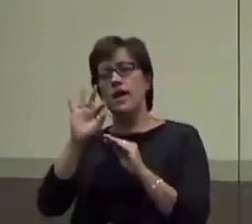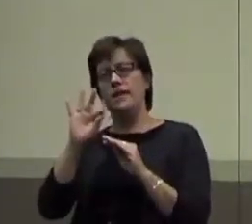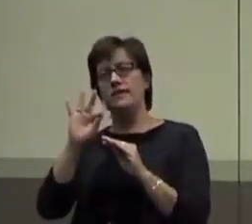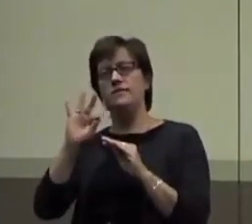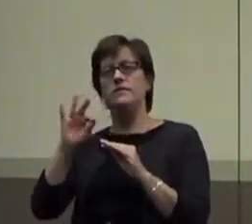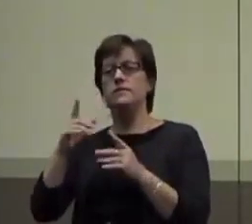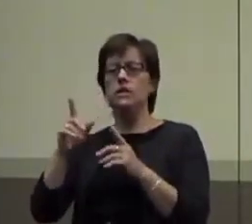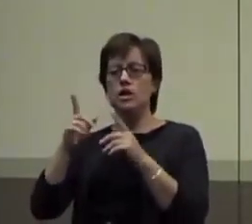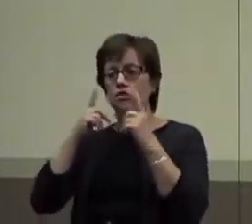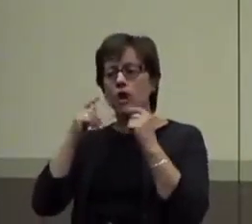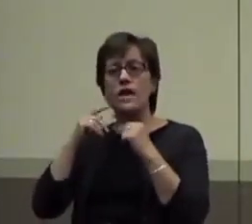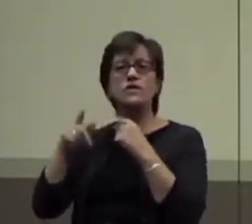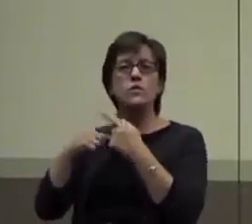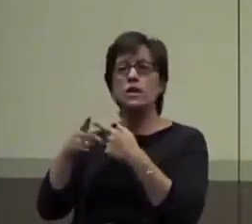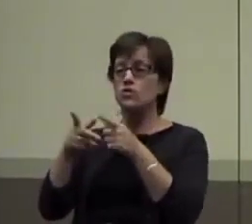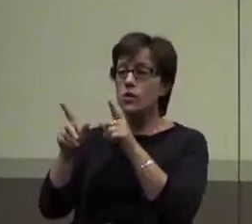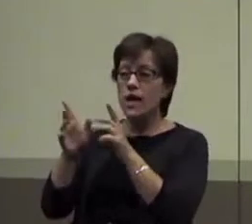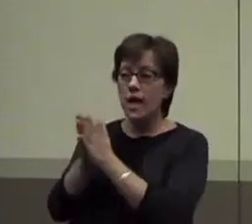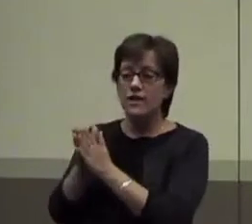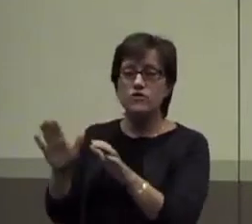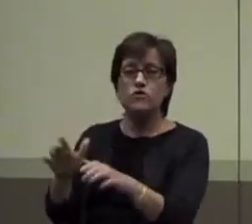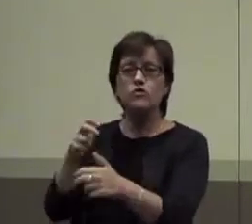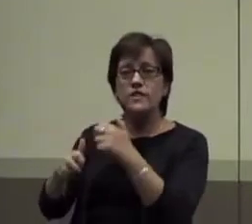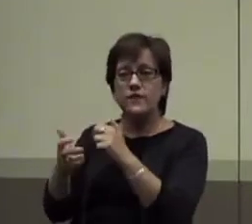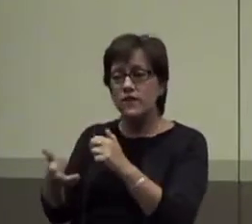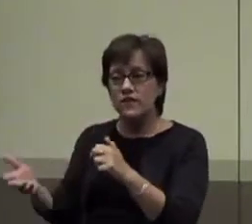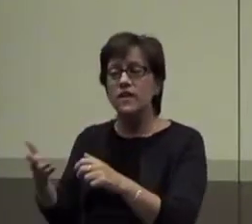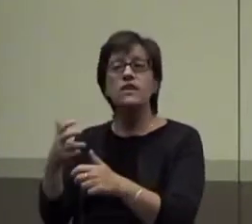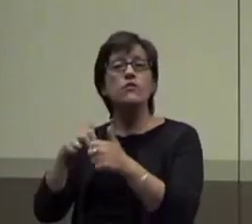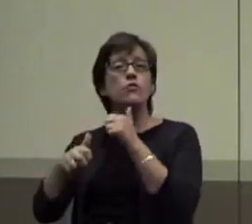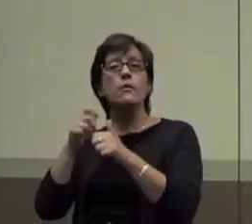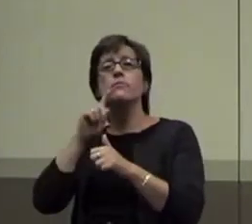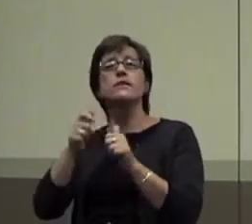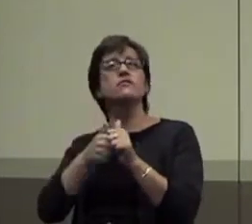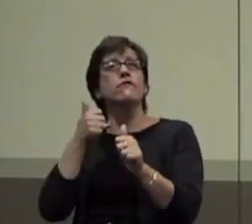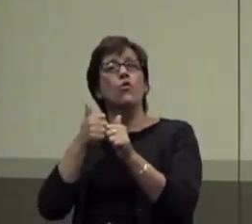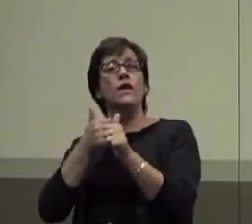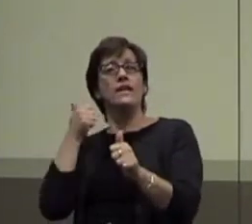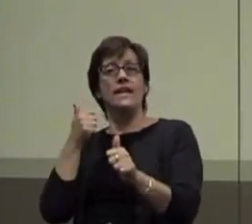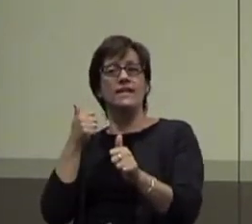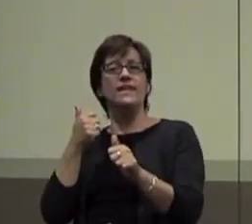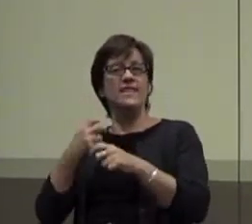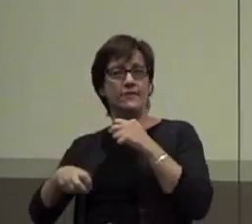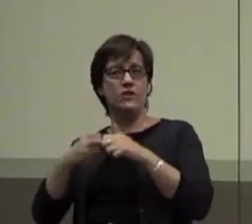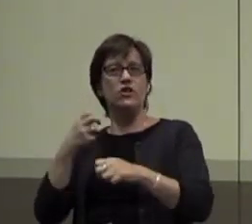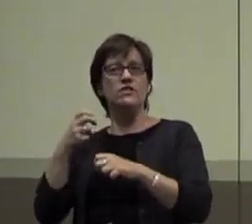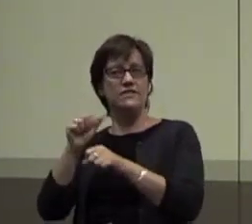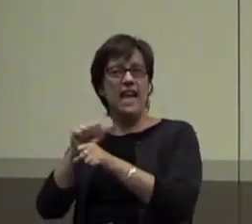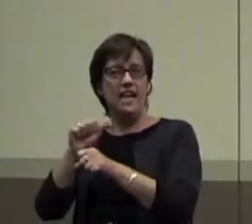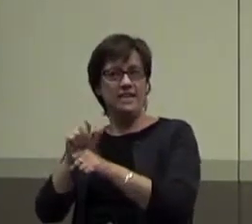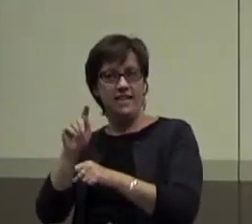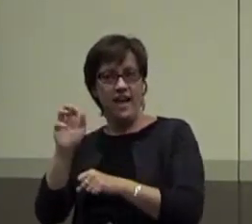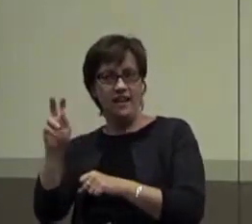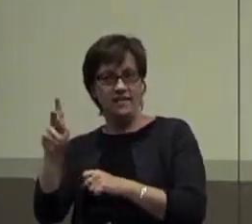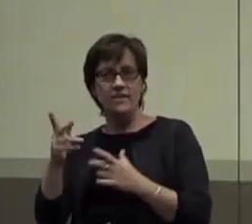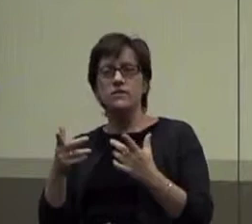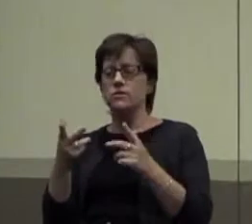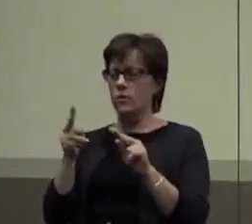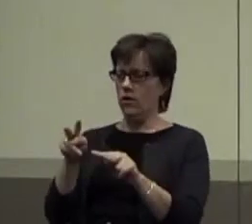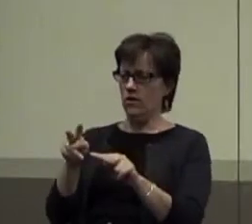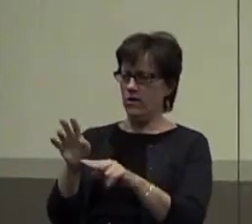The crying is maintained by avoiding or escaping difficult tasks. Okay? Remember, we start looking at the